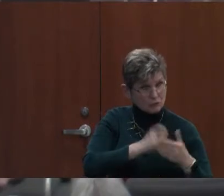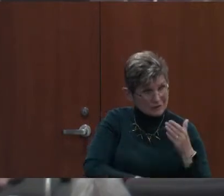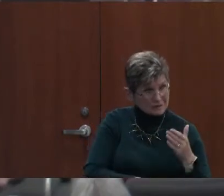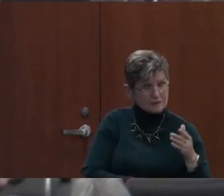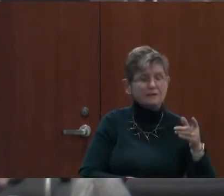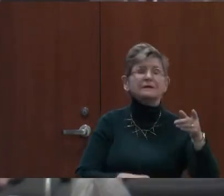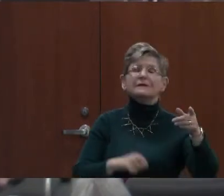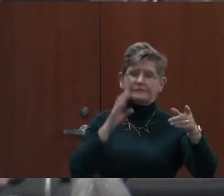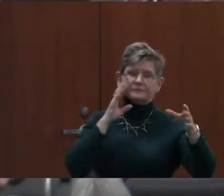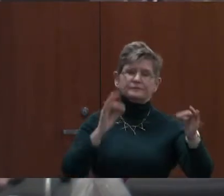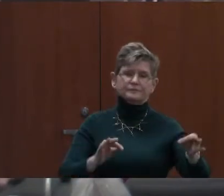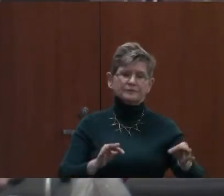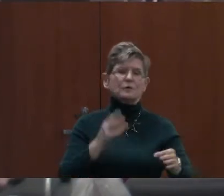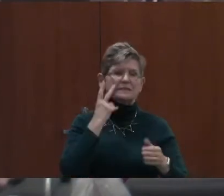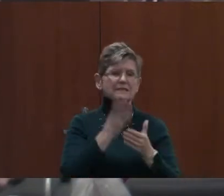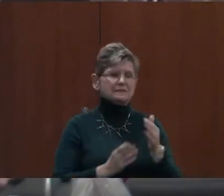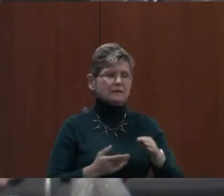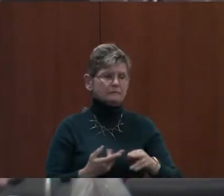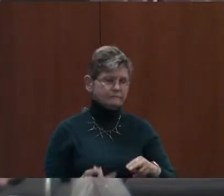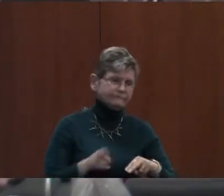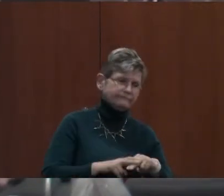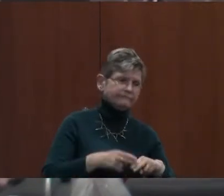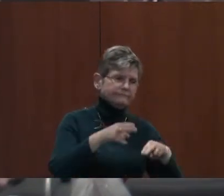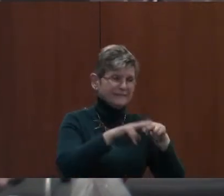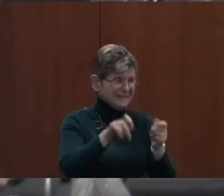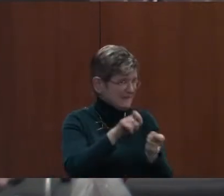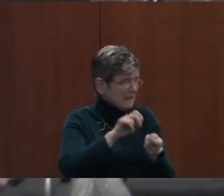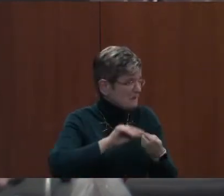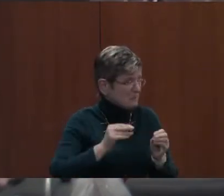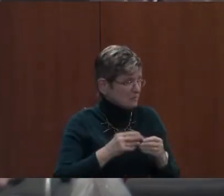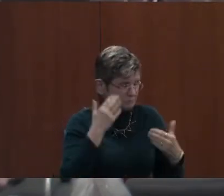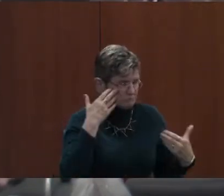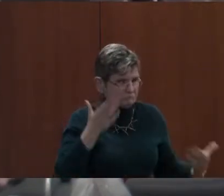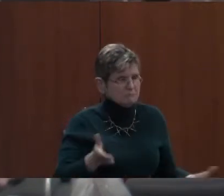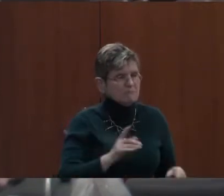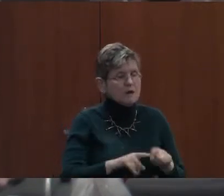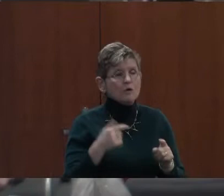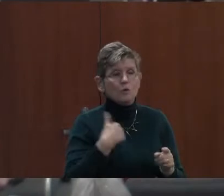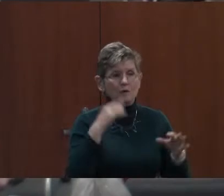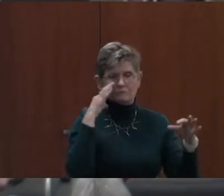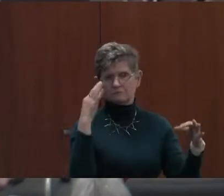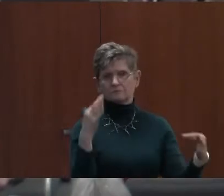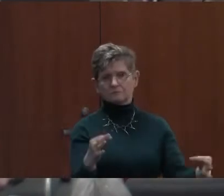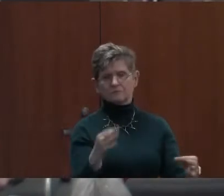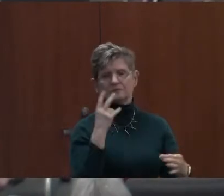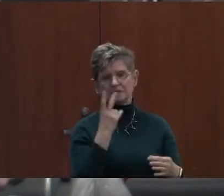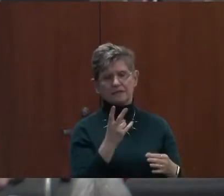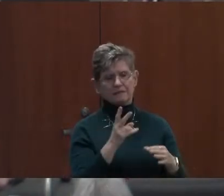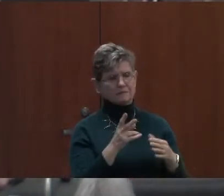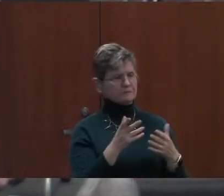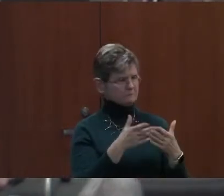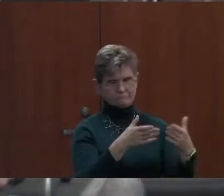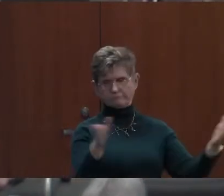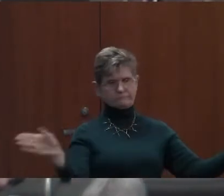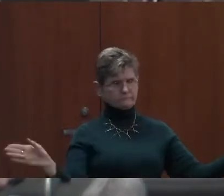year. I don't know exact numbers. No. But we've definitely seen across the